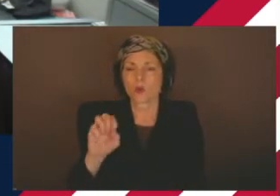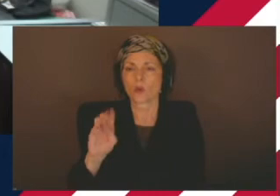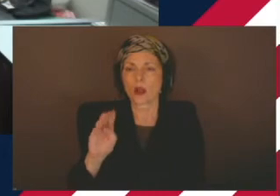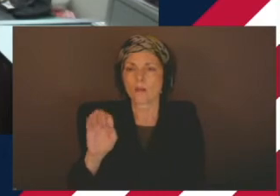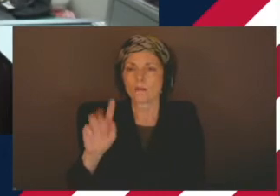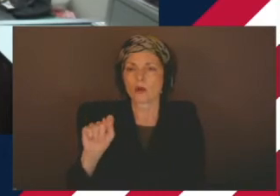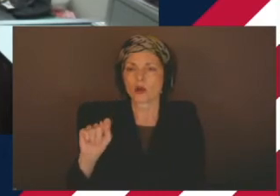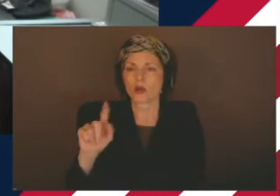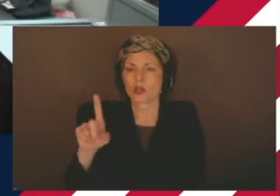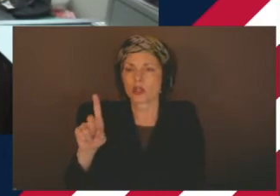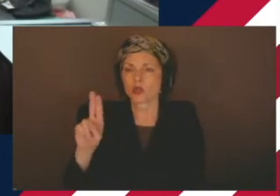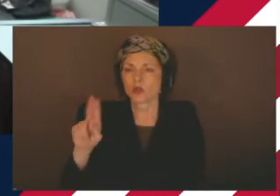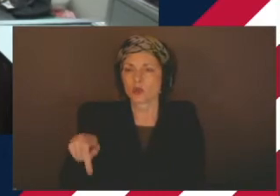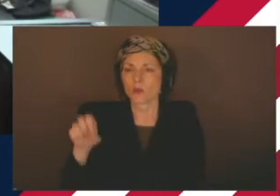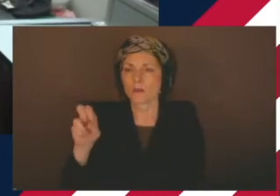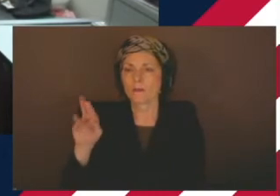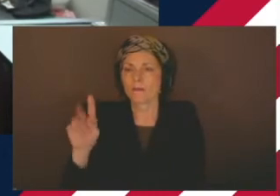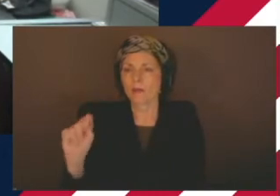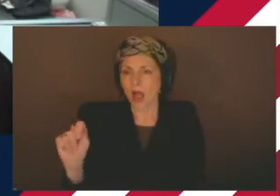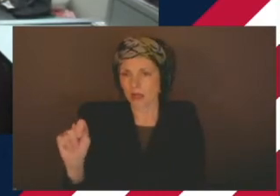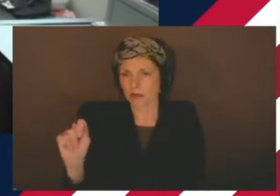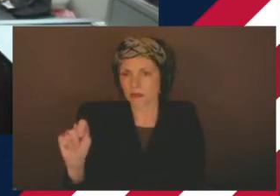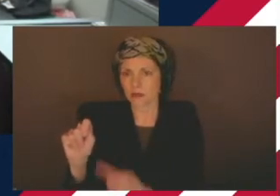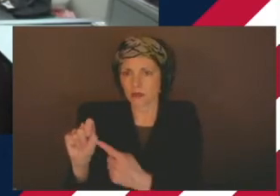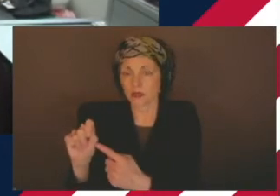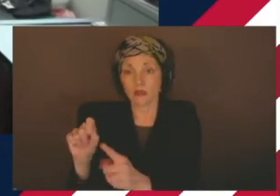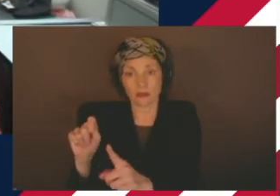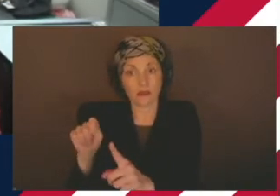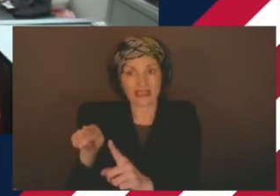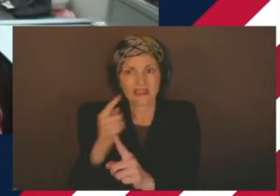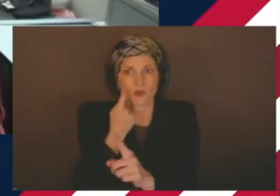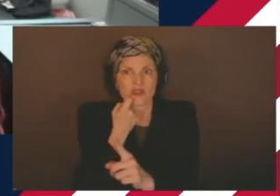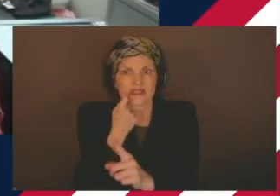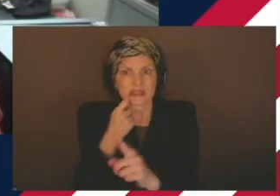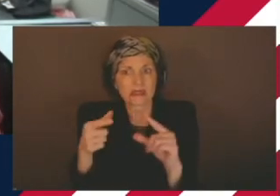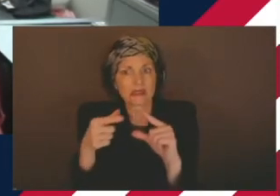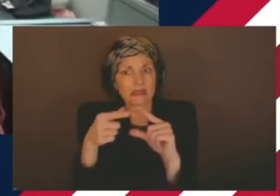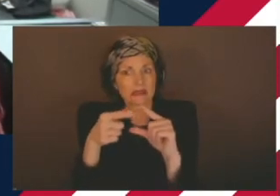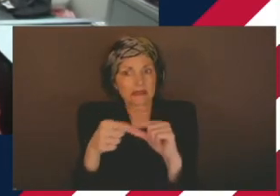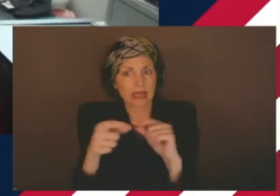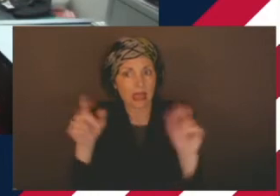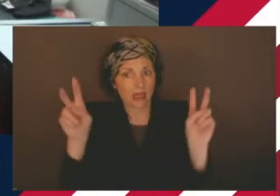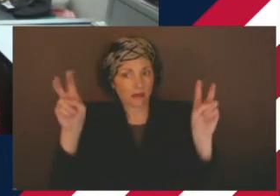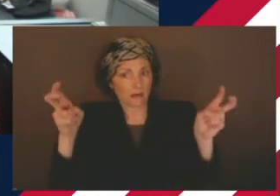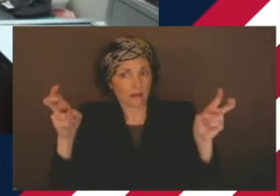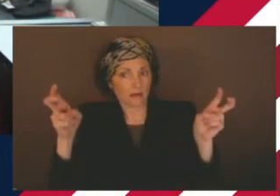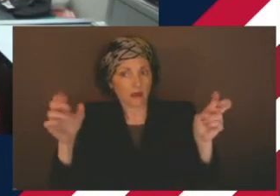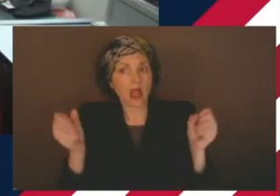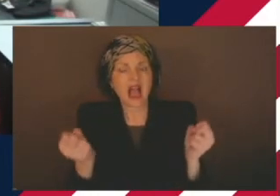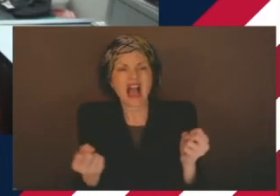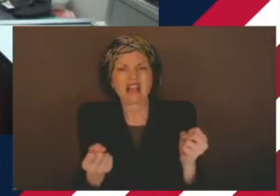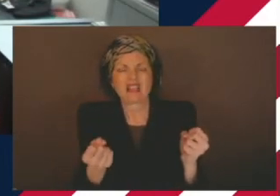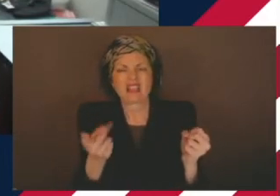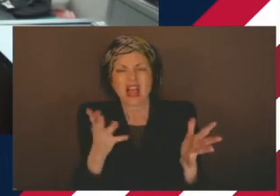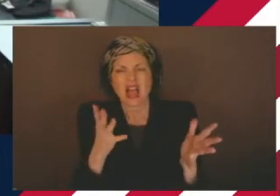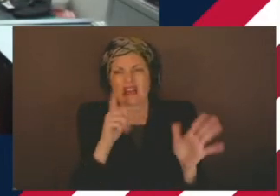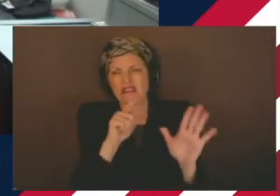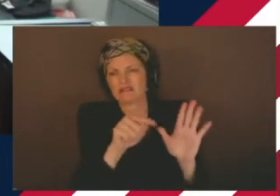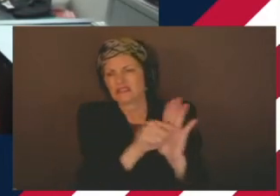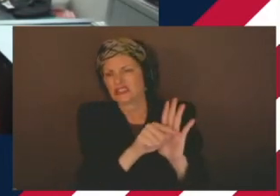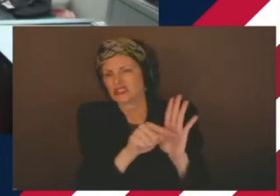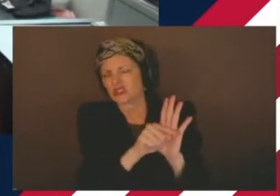14 heads of the DEA. Dr. DuPont recently said, and I quote, "There's a lot of discouragement in our field and a lot